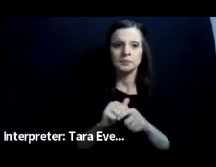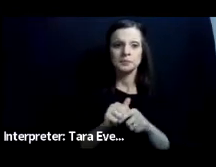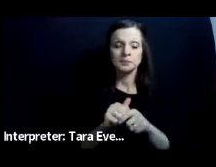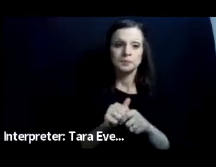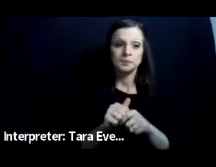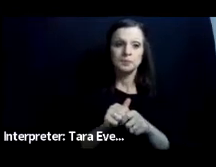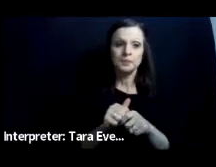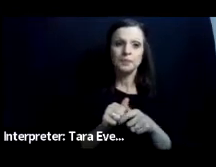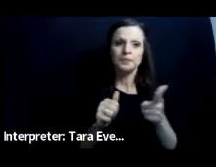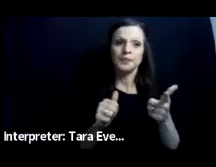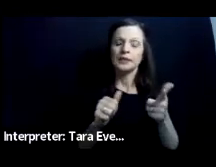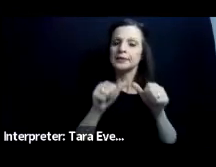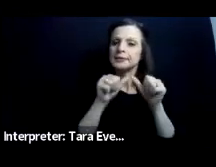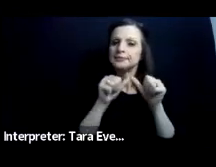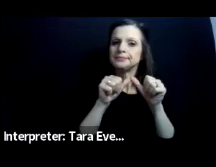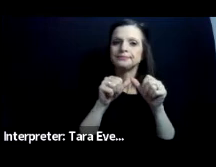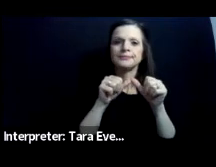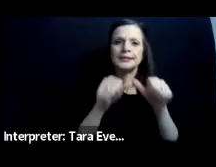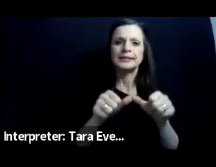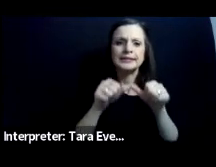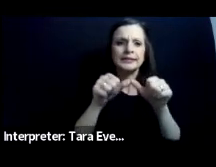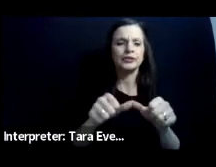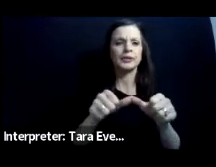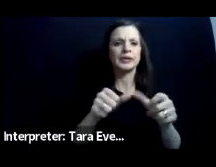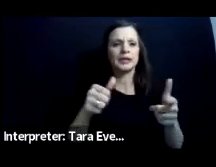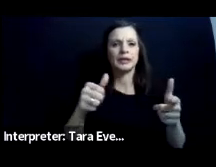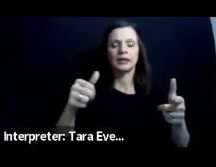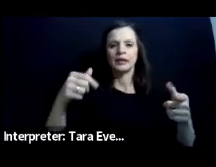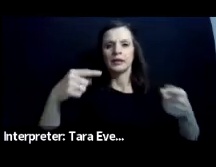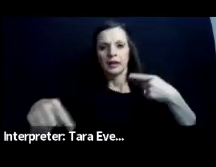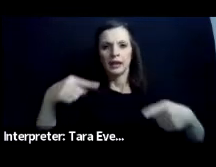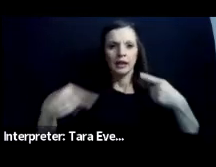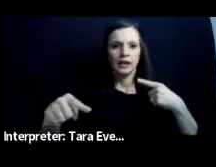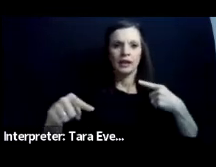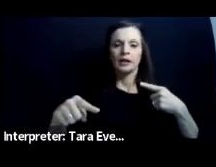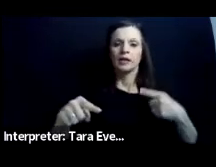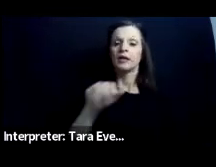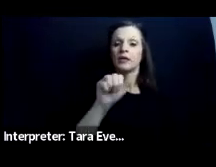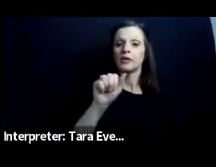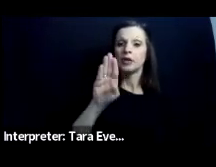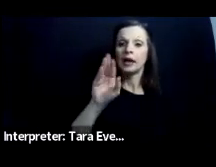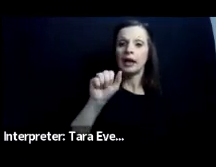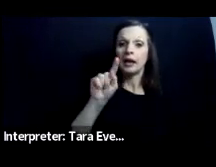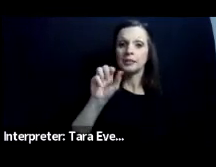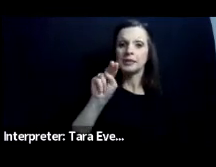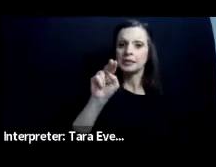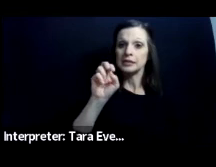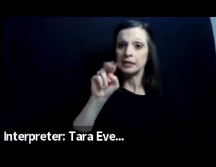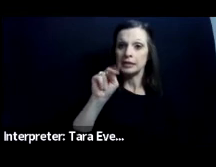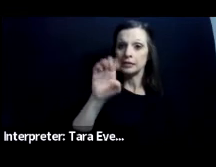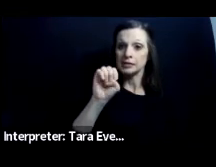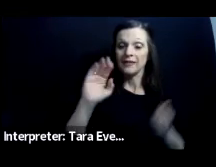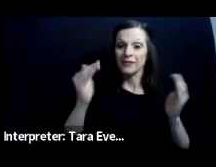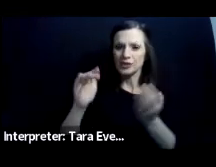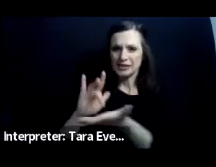the continuing battle over abstinence versus medication. And one of the